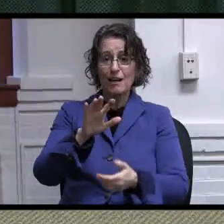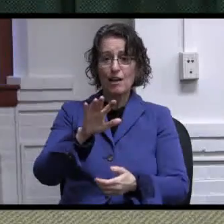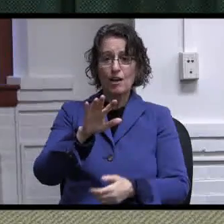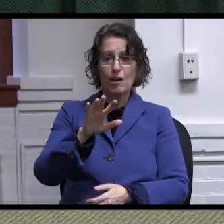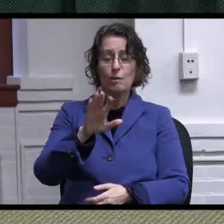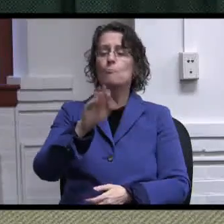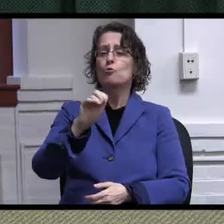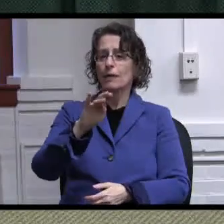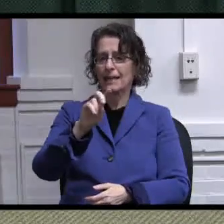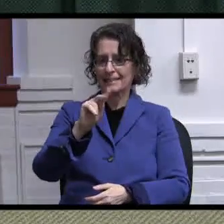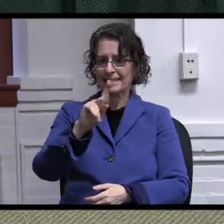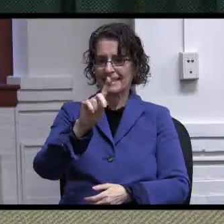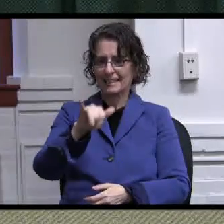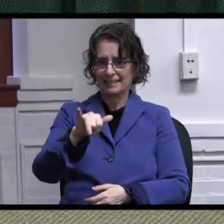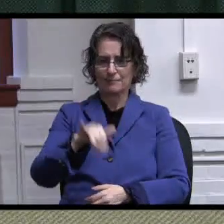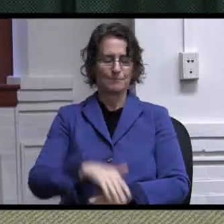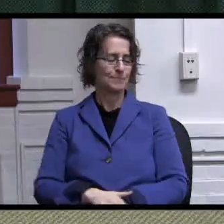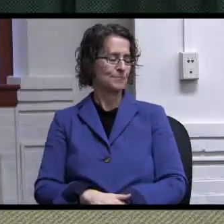I'm abstaining.